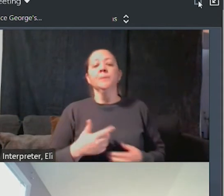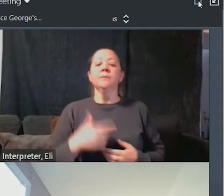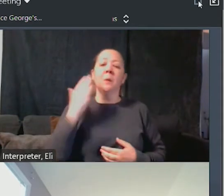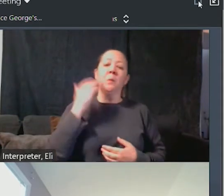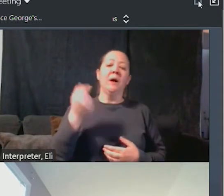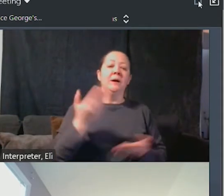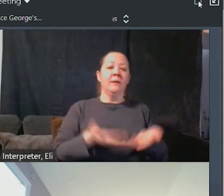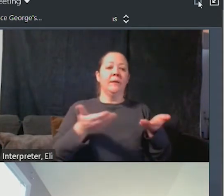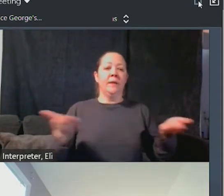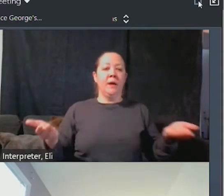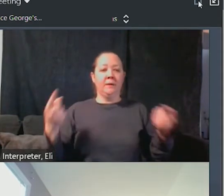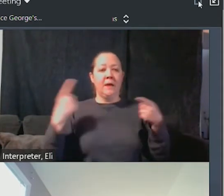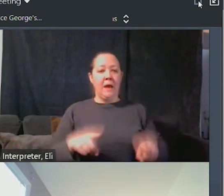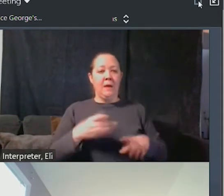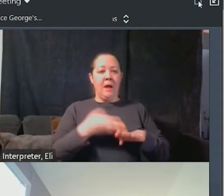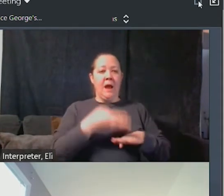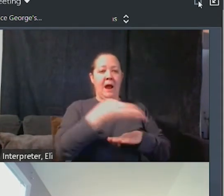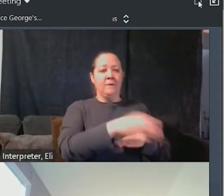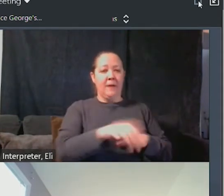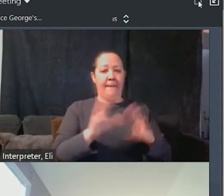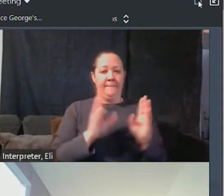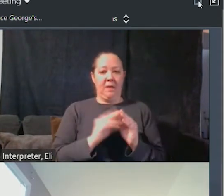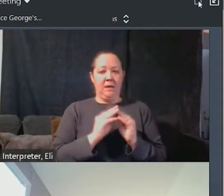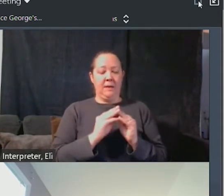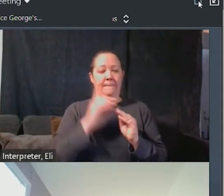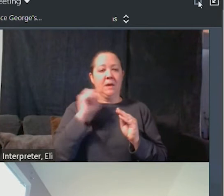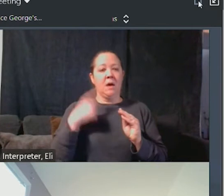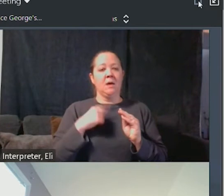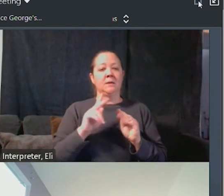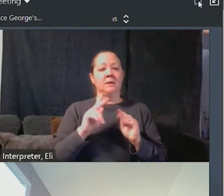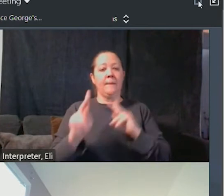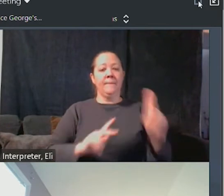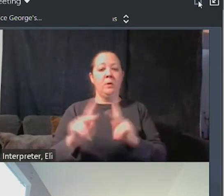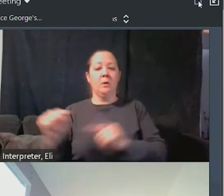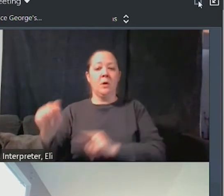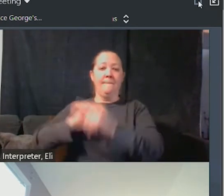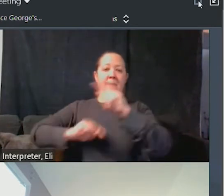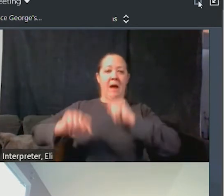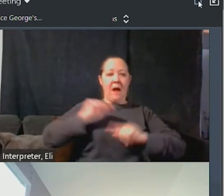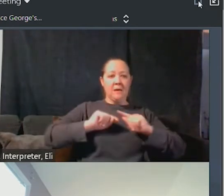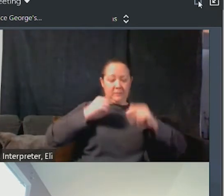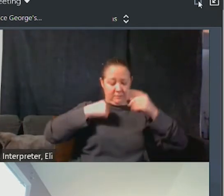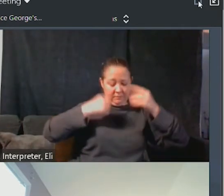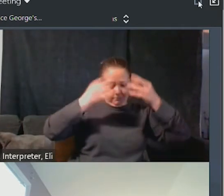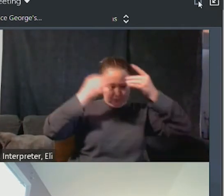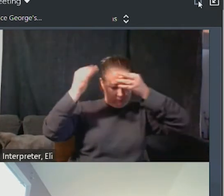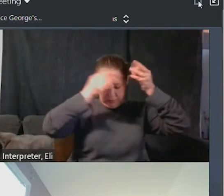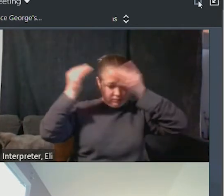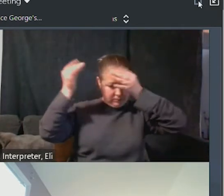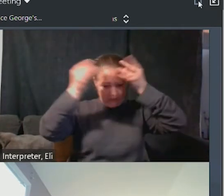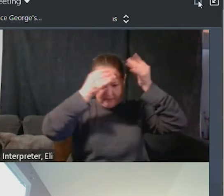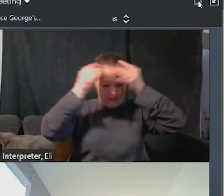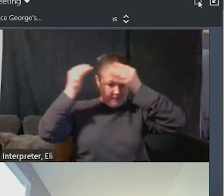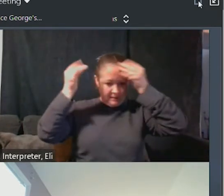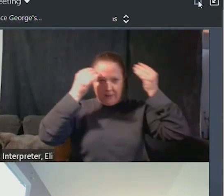things happen after the initial meeting, because people go back to the drawing board and try to make some concessions, typically. That's in